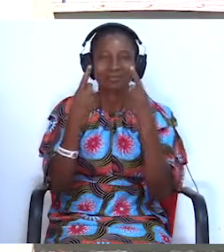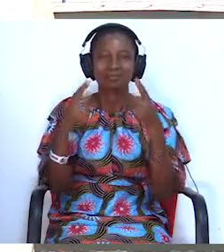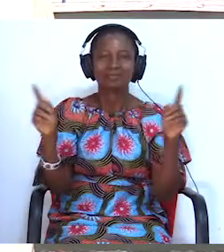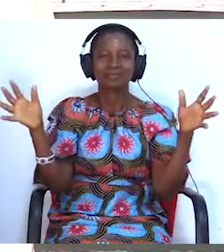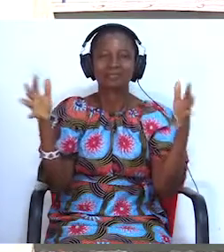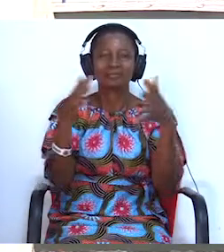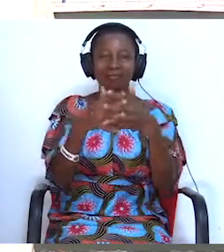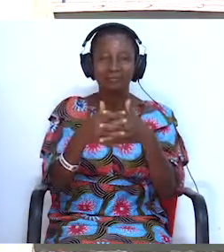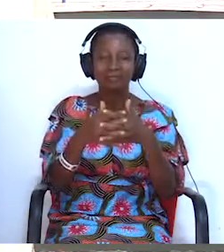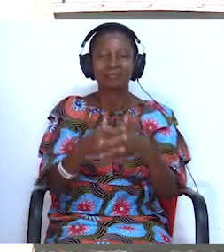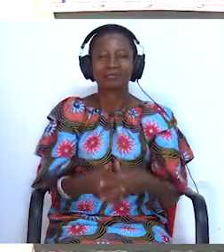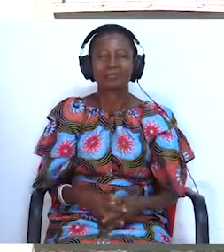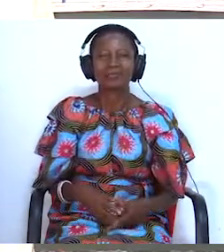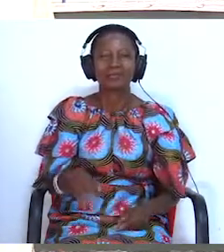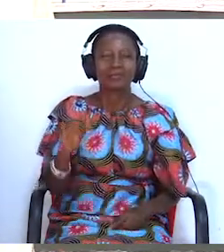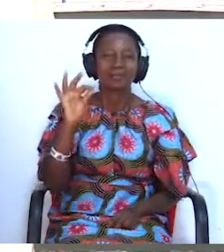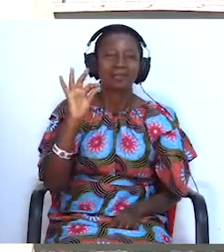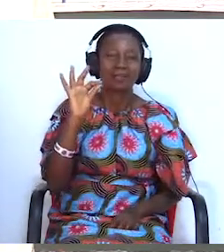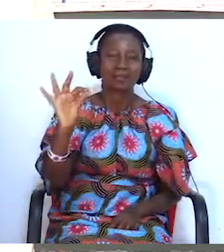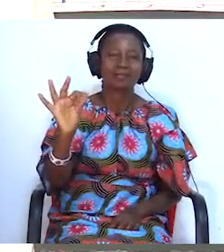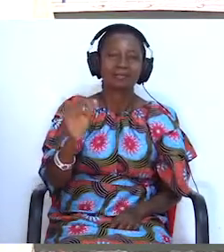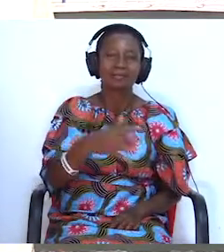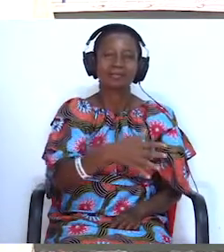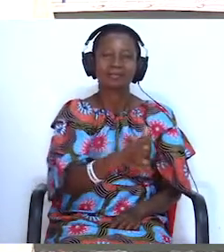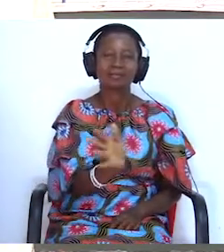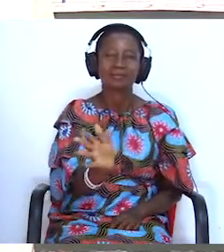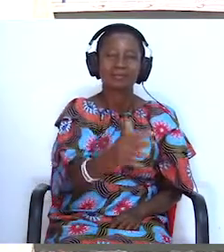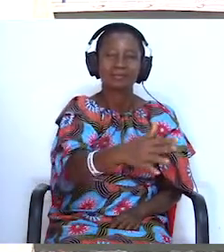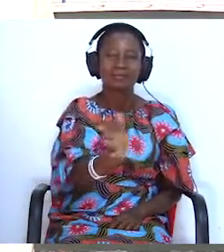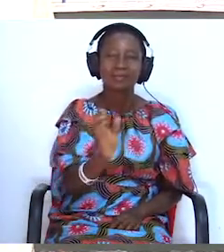did, what you did in your last